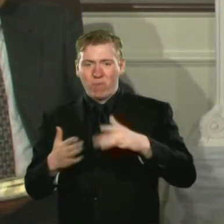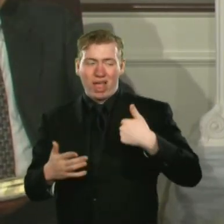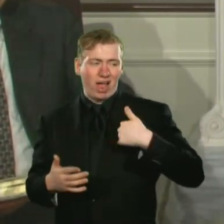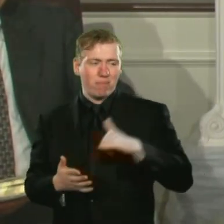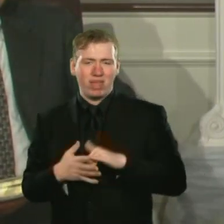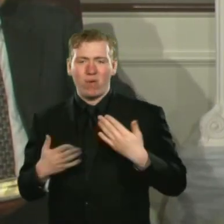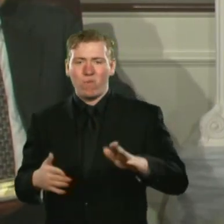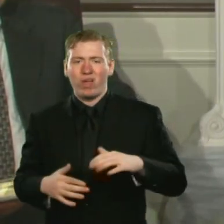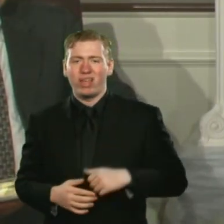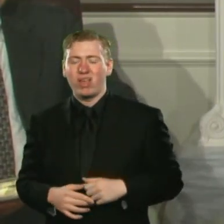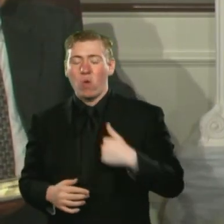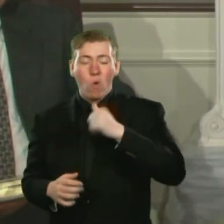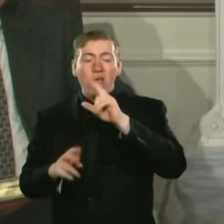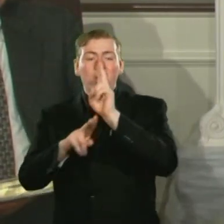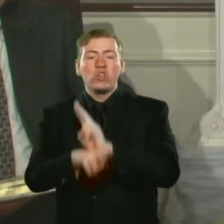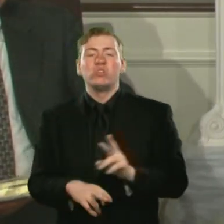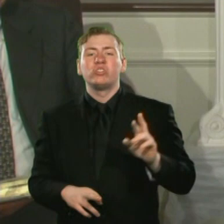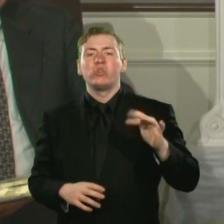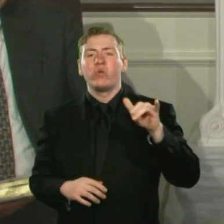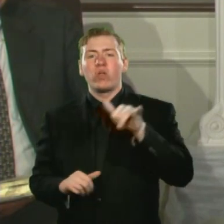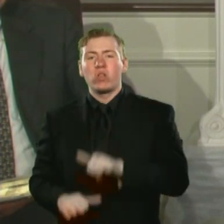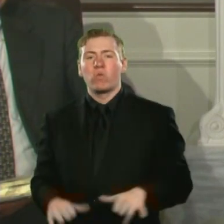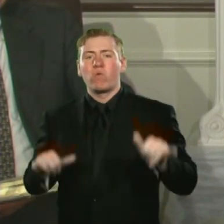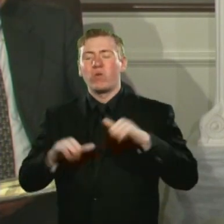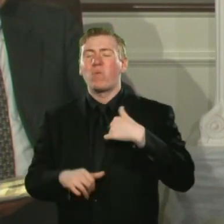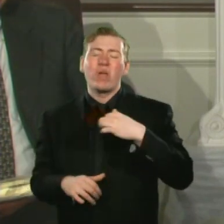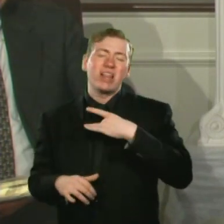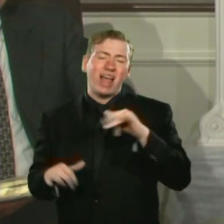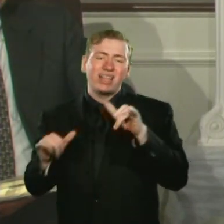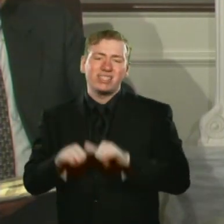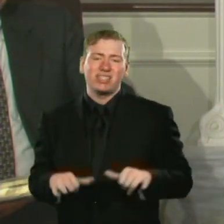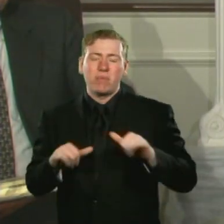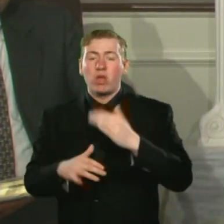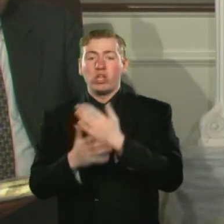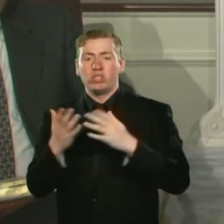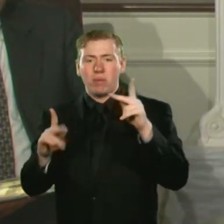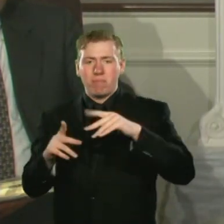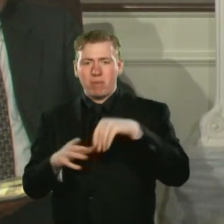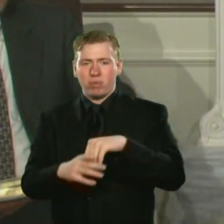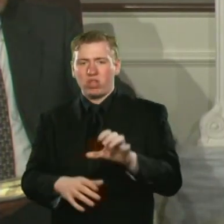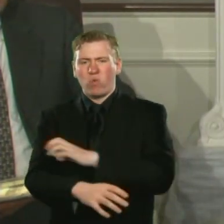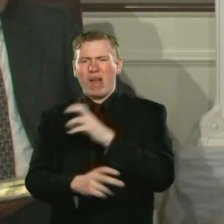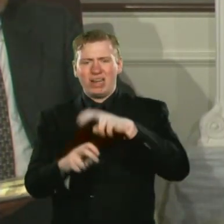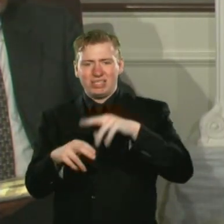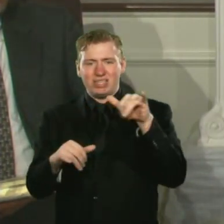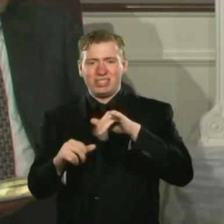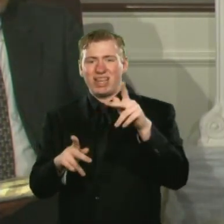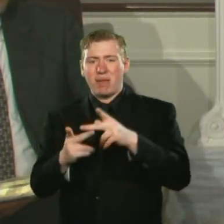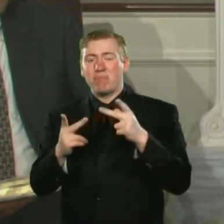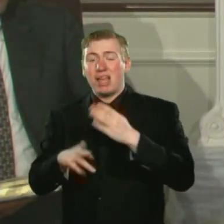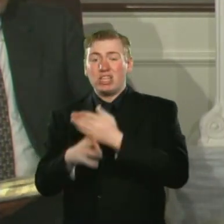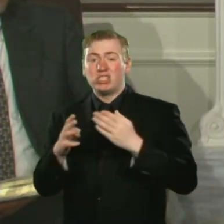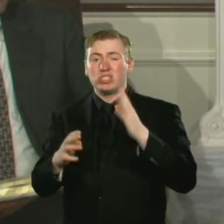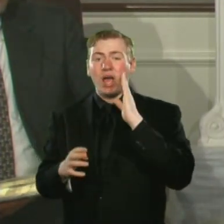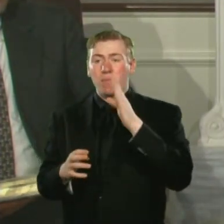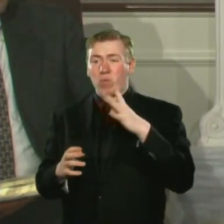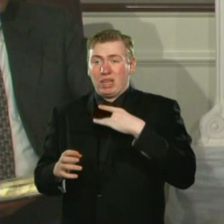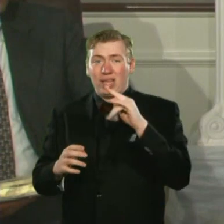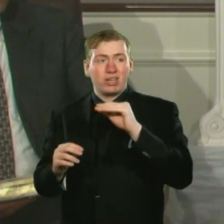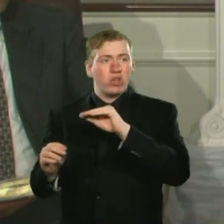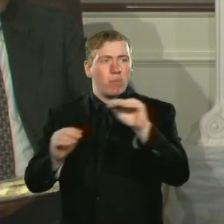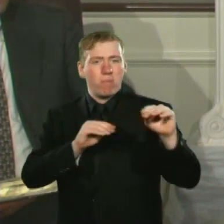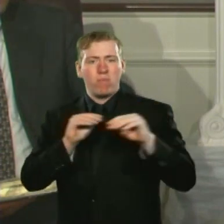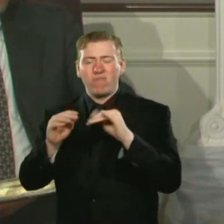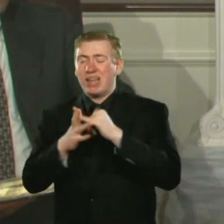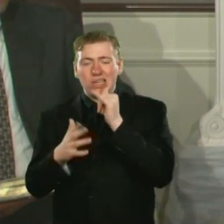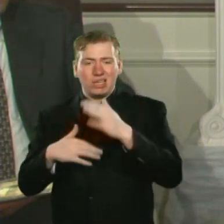used to a routine. And we like it the same way. Some of the folks in the choir sit in the same place. Some of them, they're a little bit loosey-goosey about that.